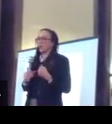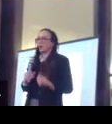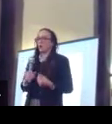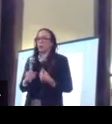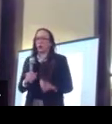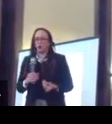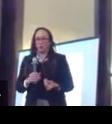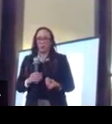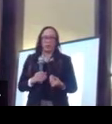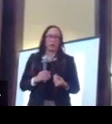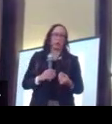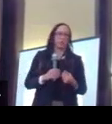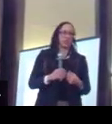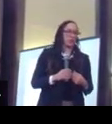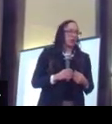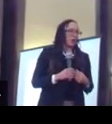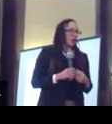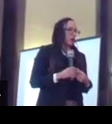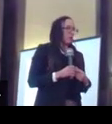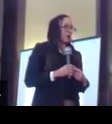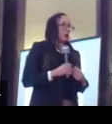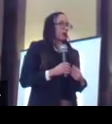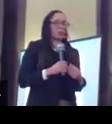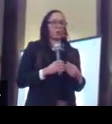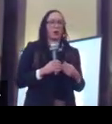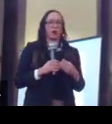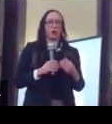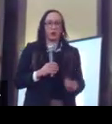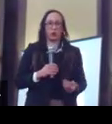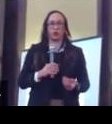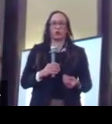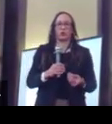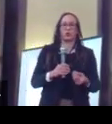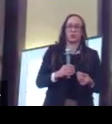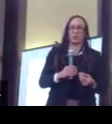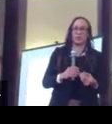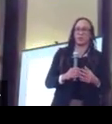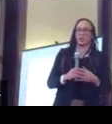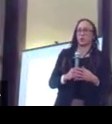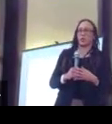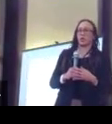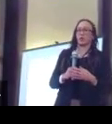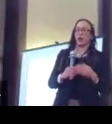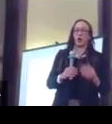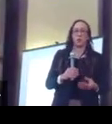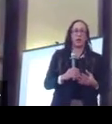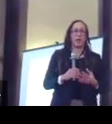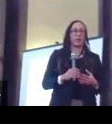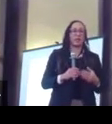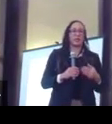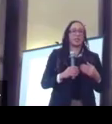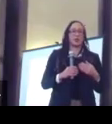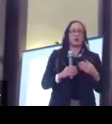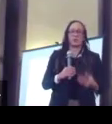So we know that partnerships and collaboration are critical to the success of this plan. And we